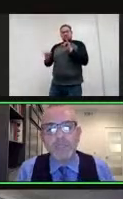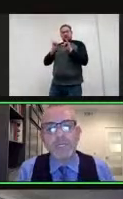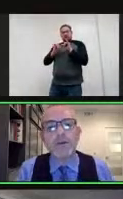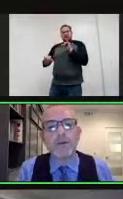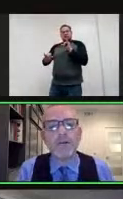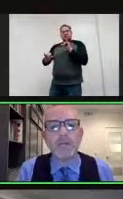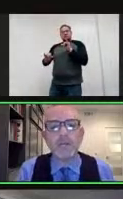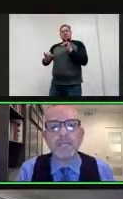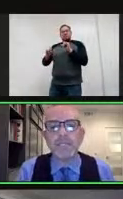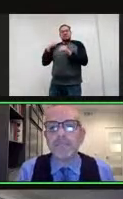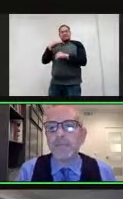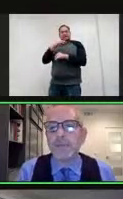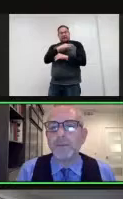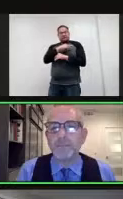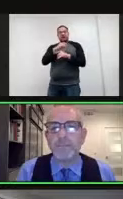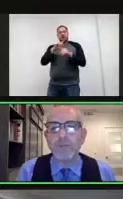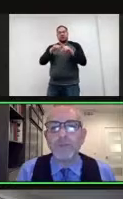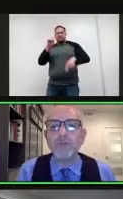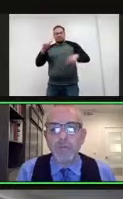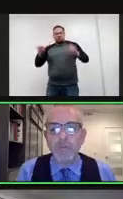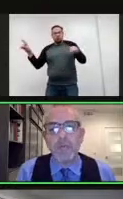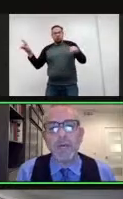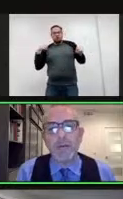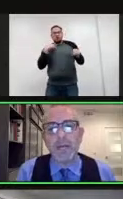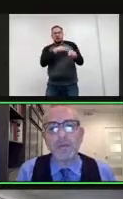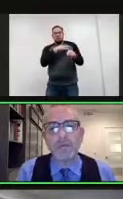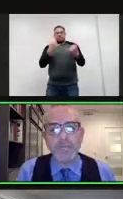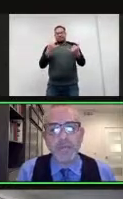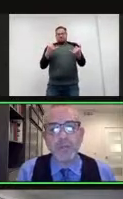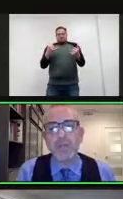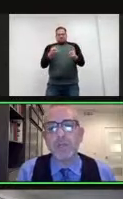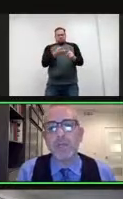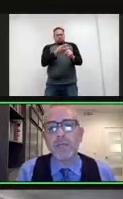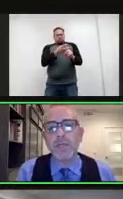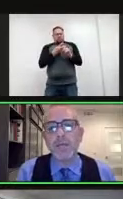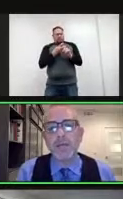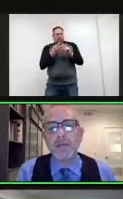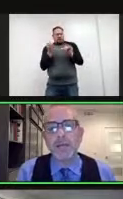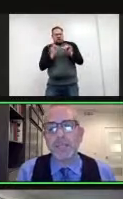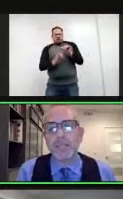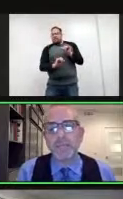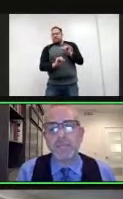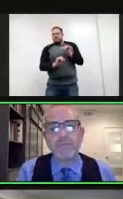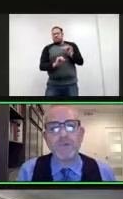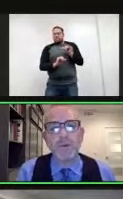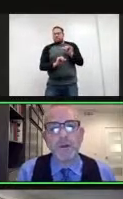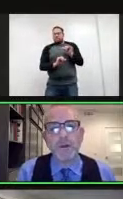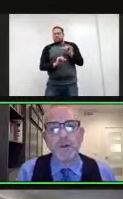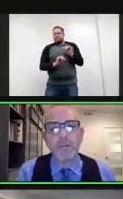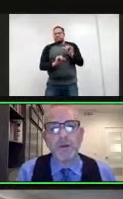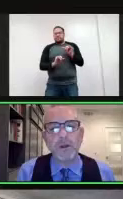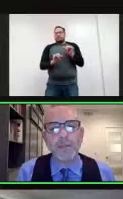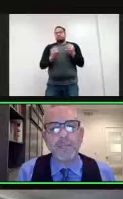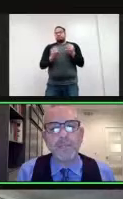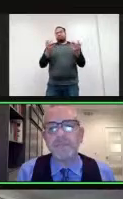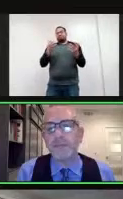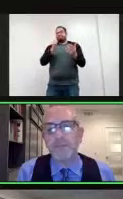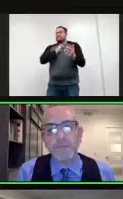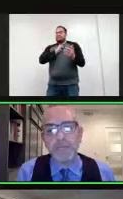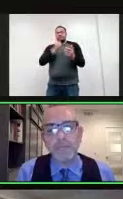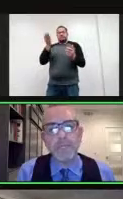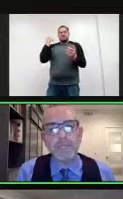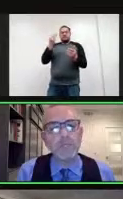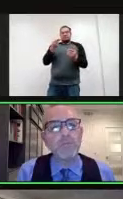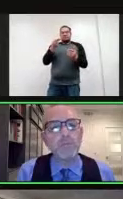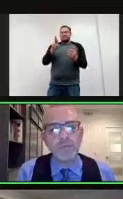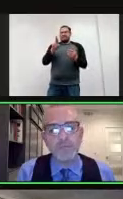in the current era, simply recruiting and retention, and I speak as a former HR guy myself, never been easy,